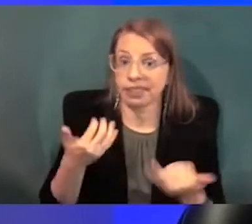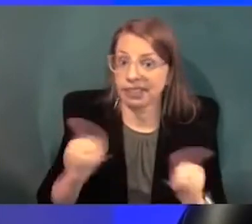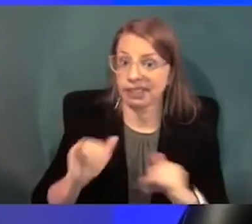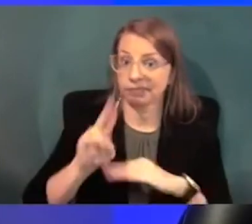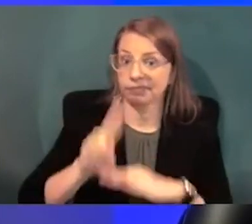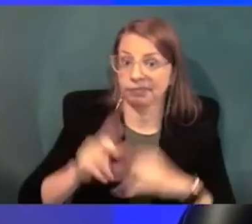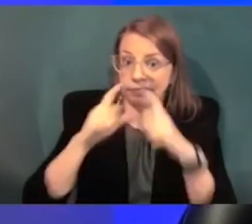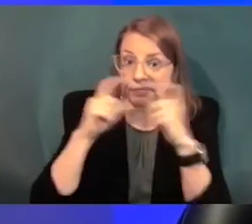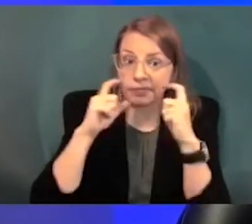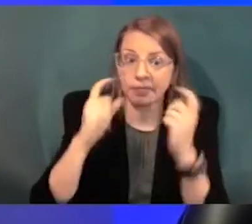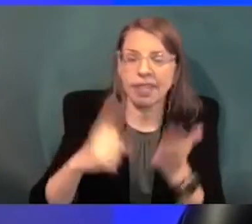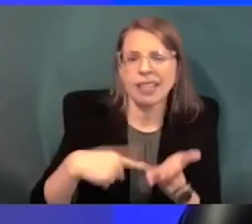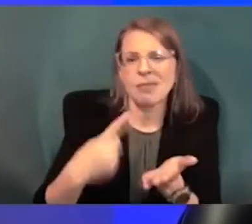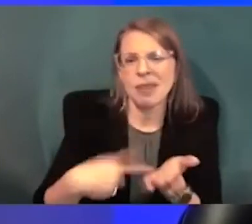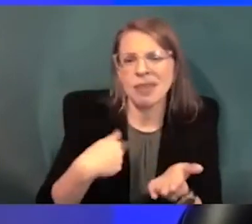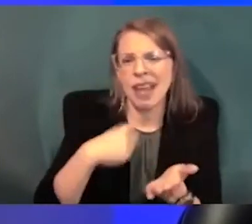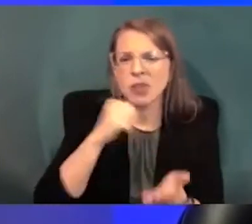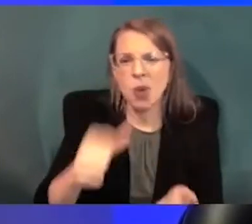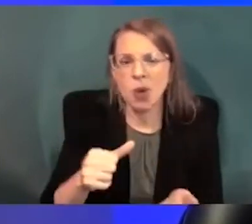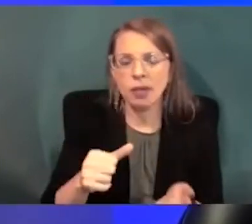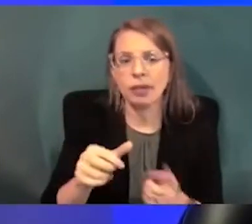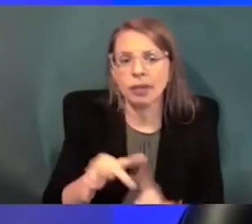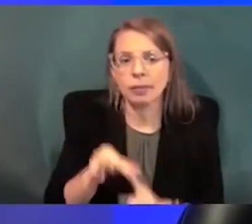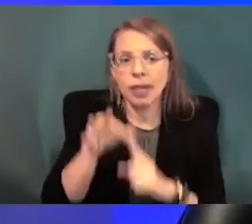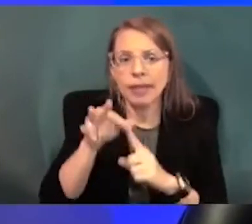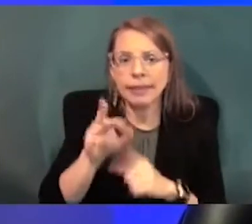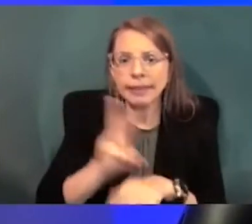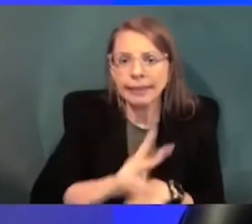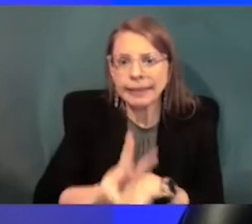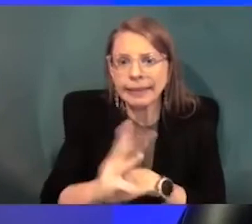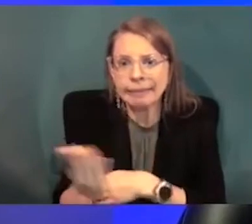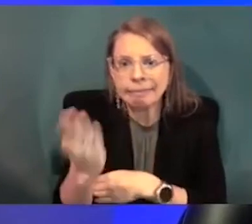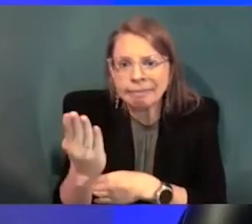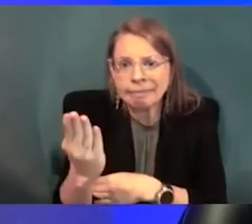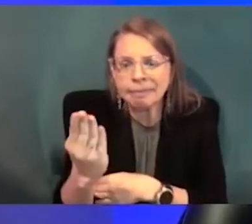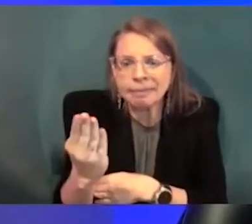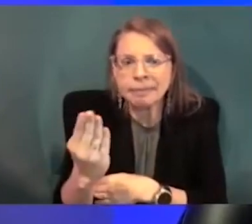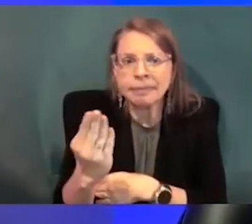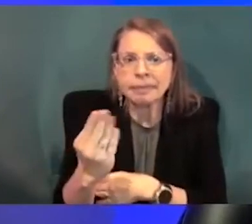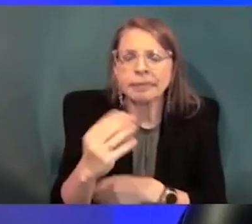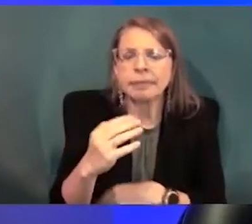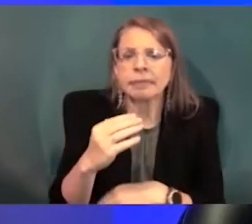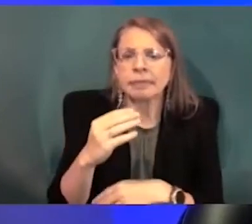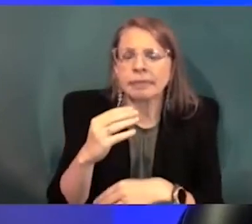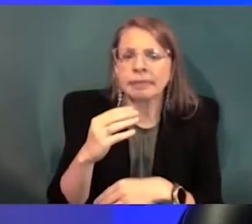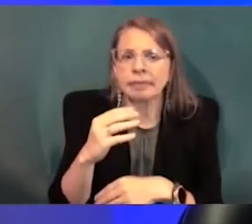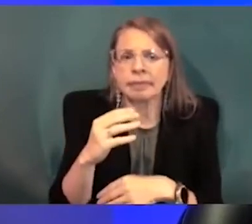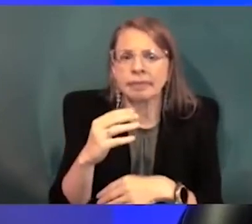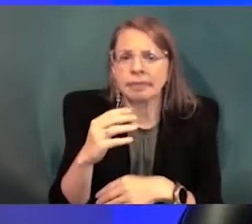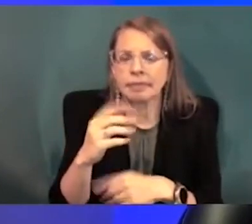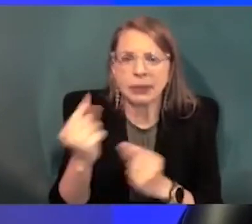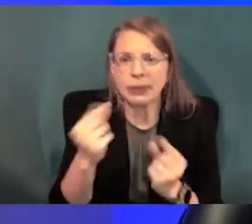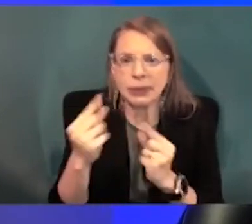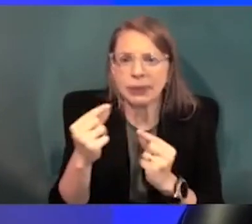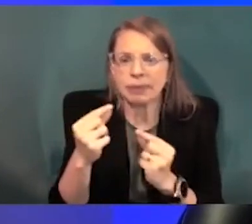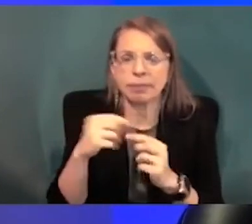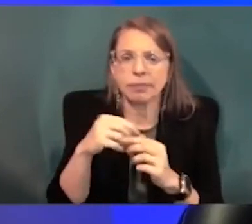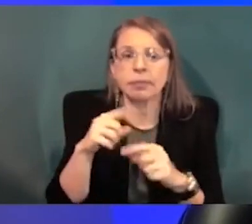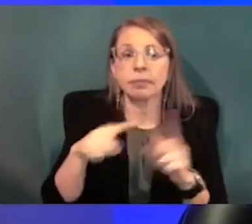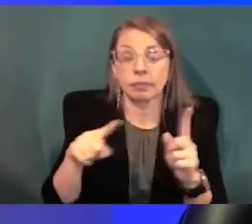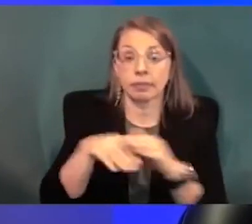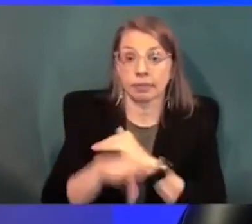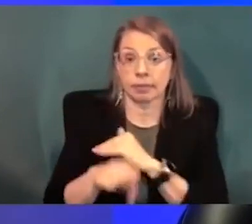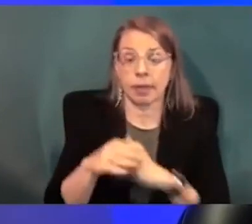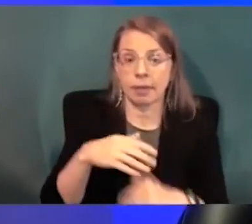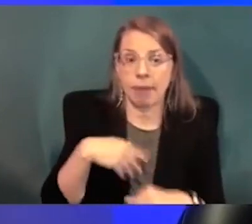where I'm not masked, especially at my 6 a.m. runs. But I'll go in, and my mask is right there.